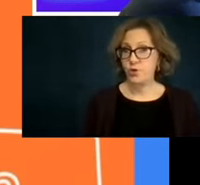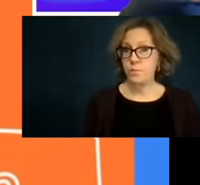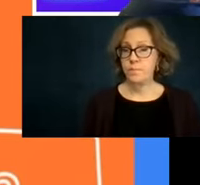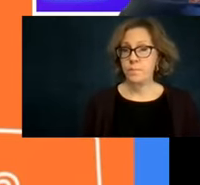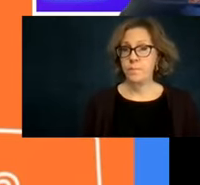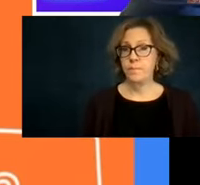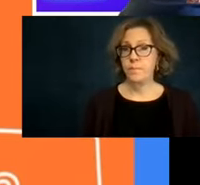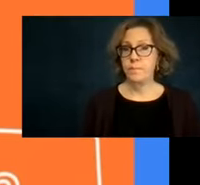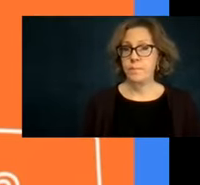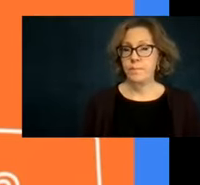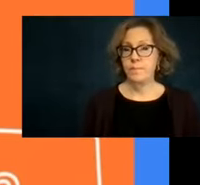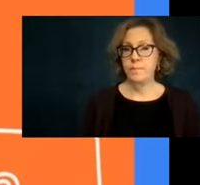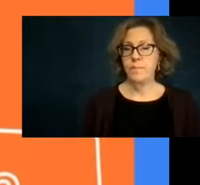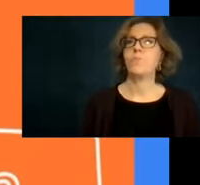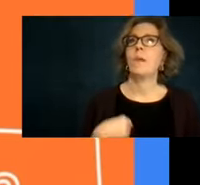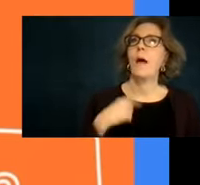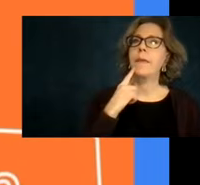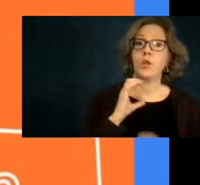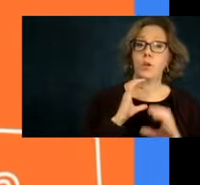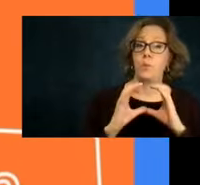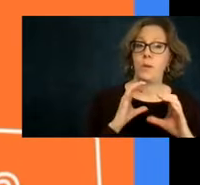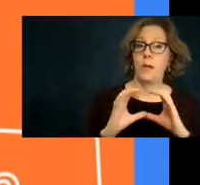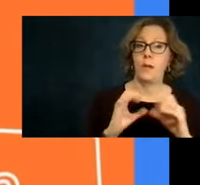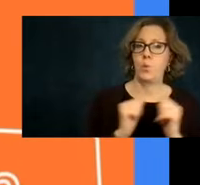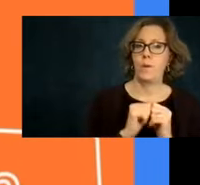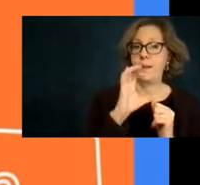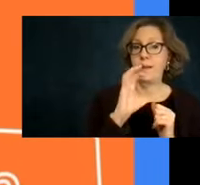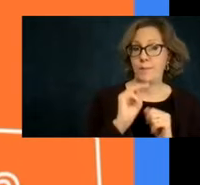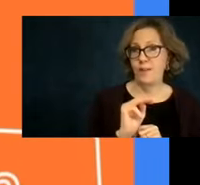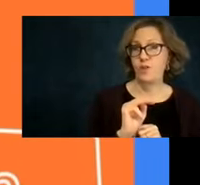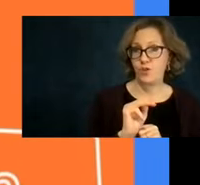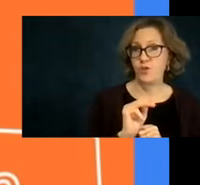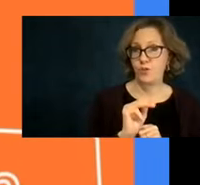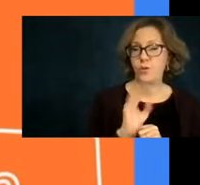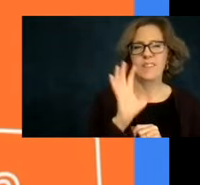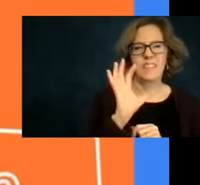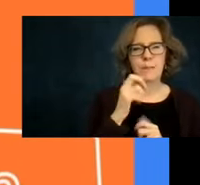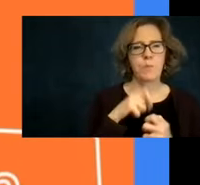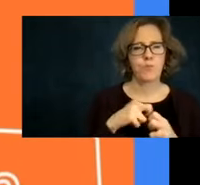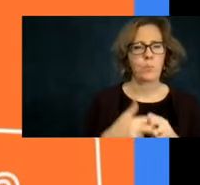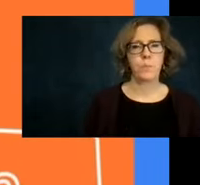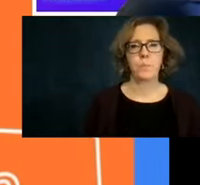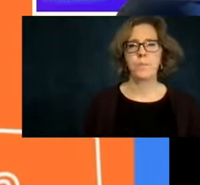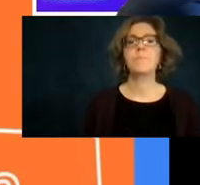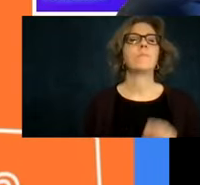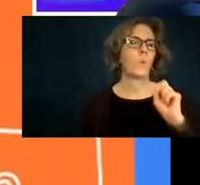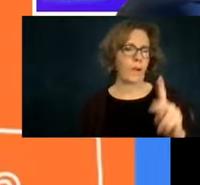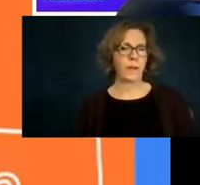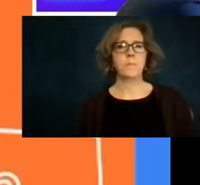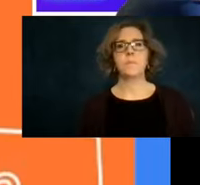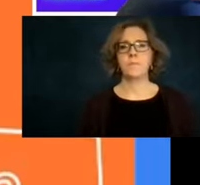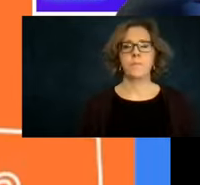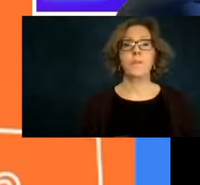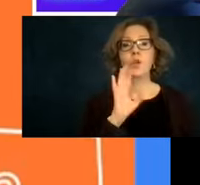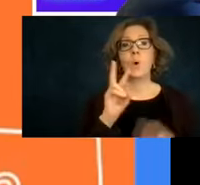on? I think communicating with case managers seems to be a problem. Okay. So your